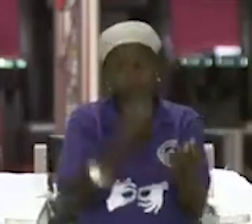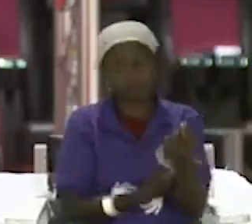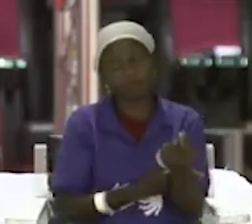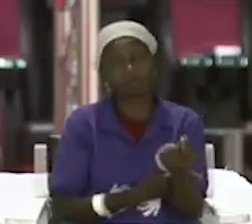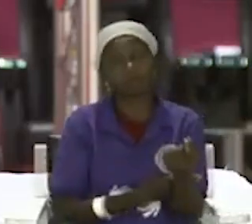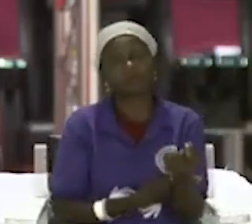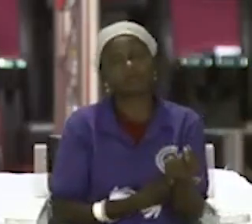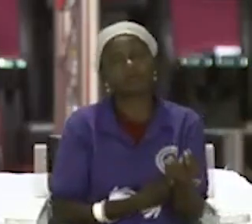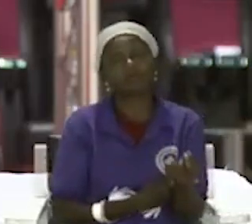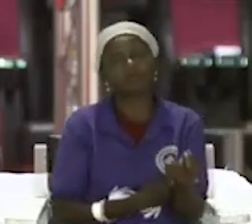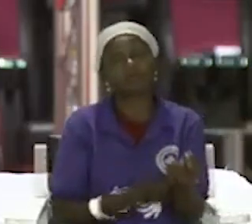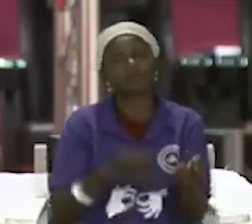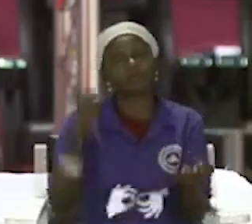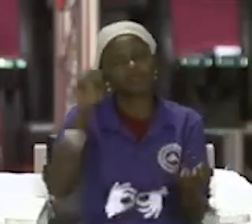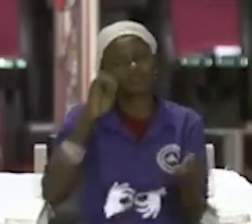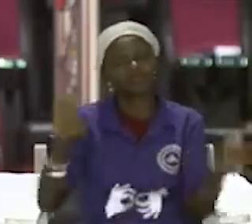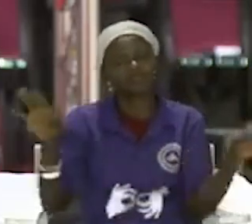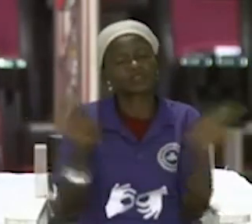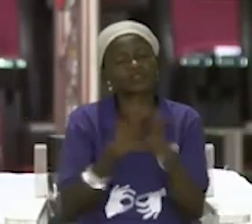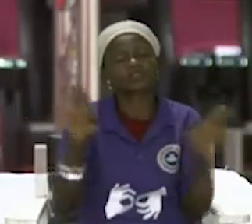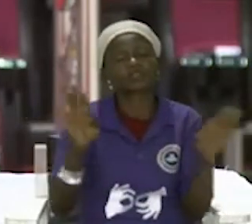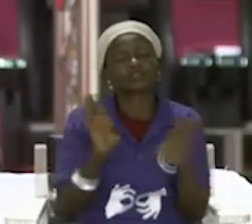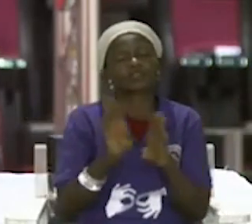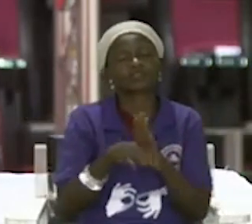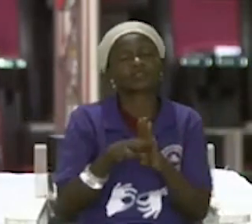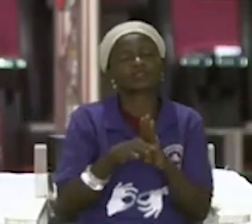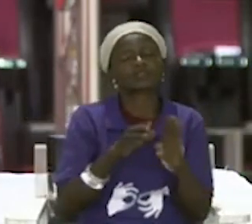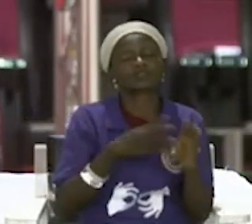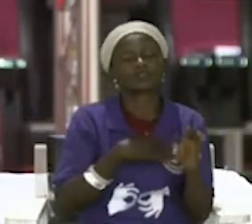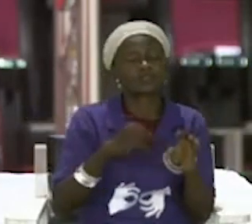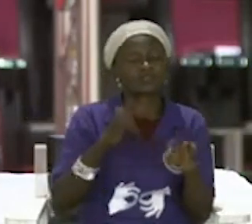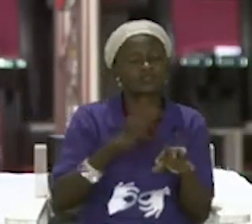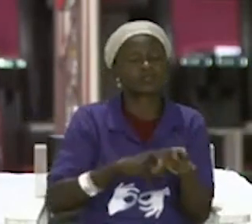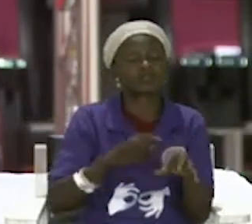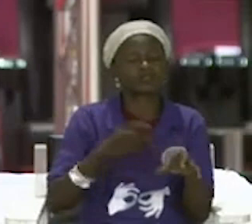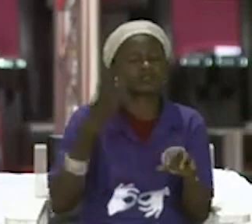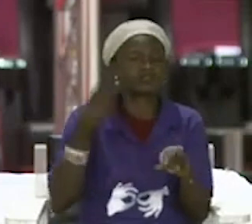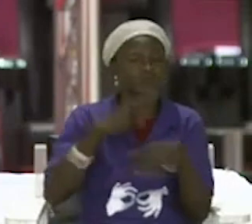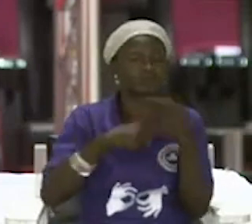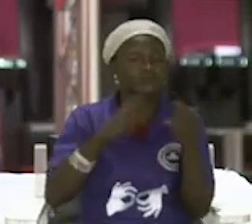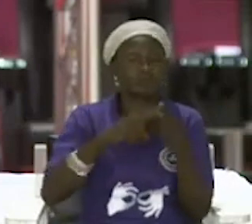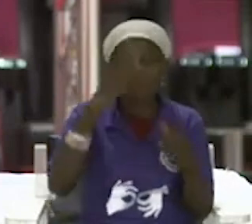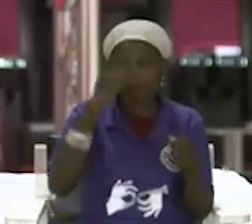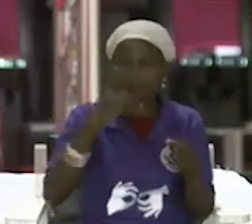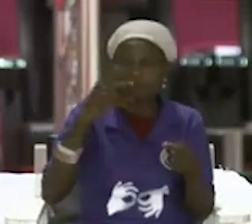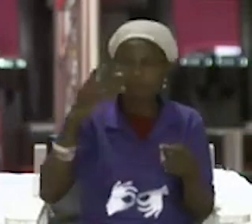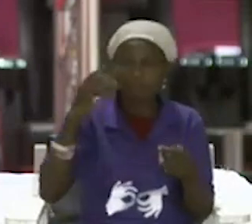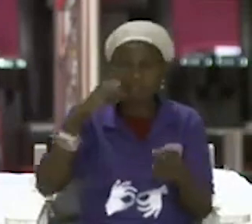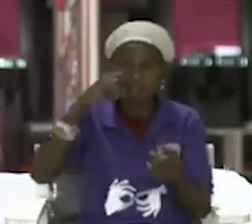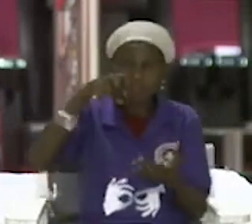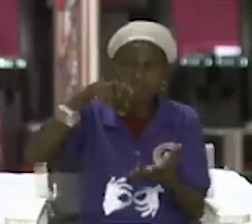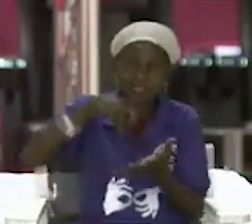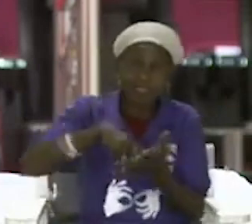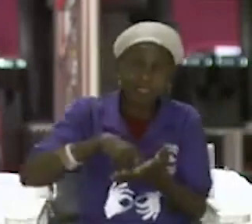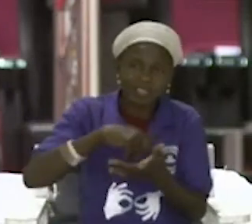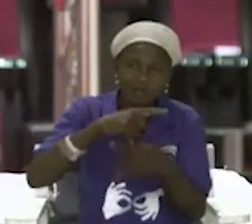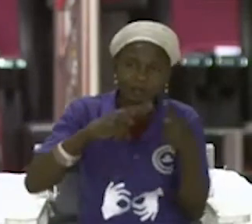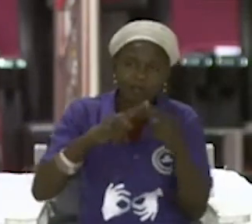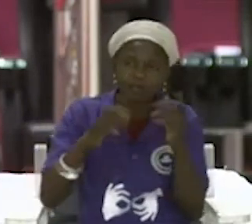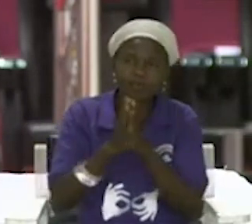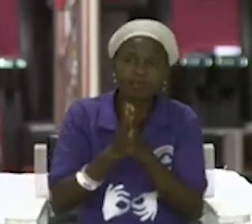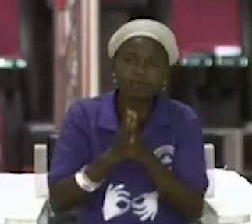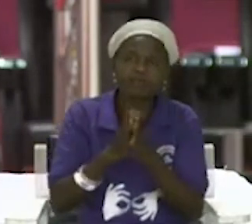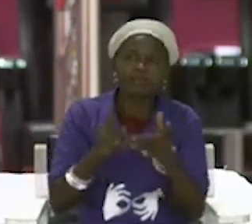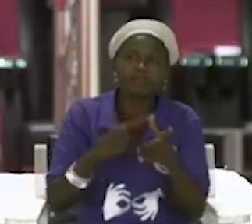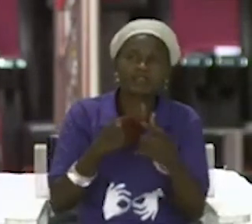He has shut the door. At night he was about to sleep. He knelt down, about to pray, when all